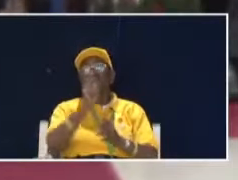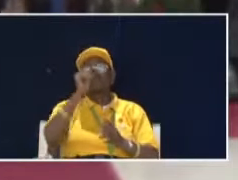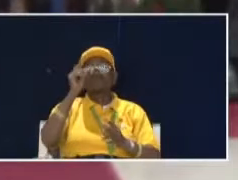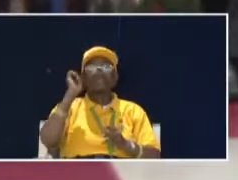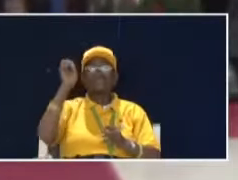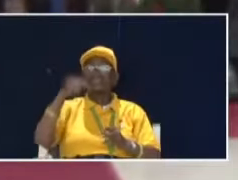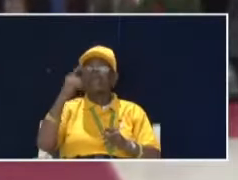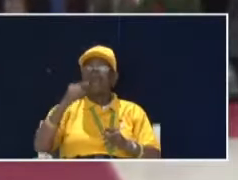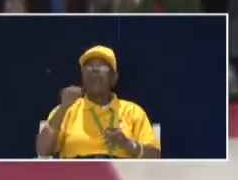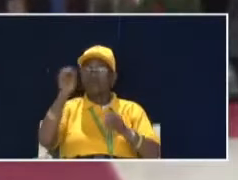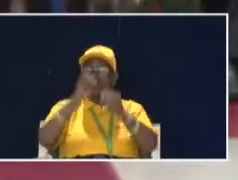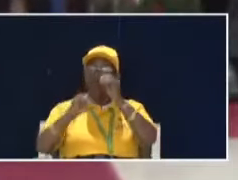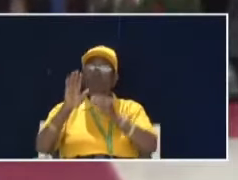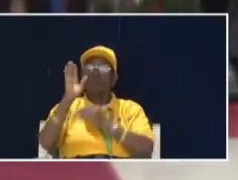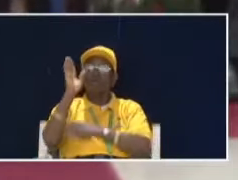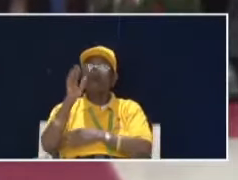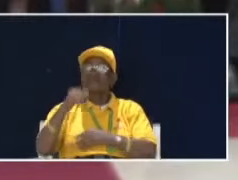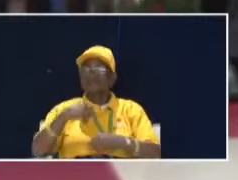I thought I was a winner.